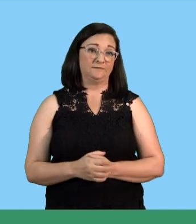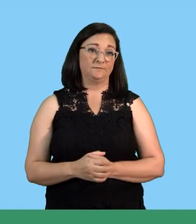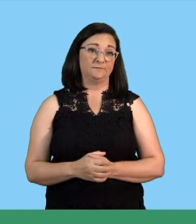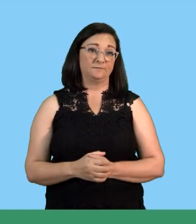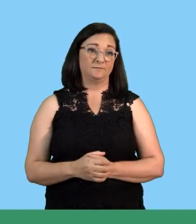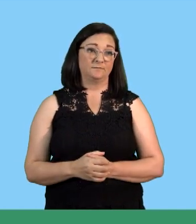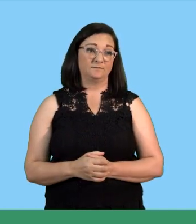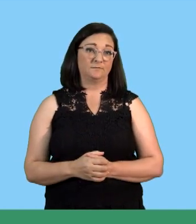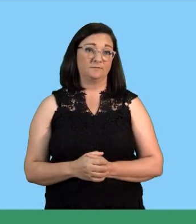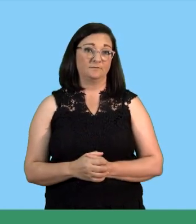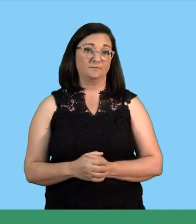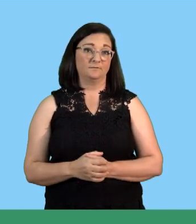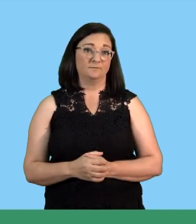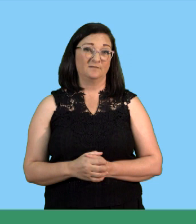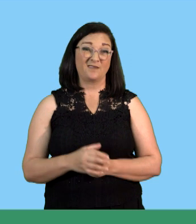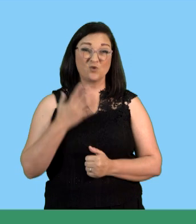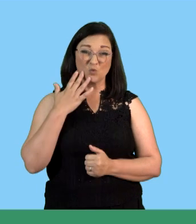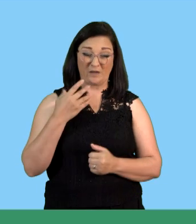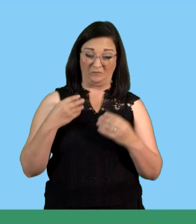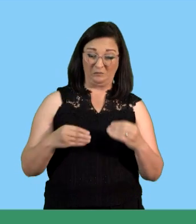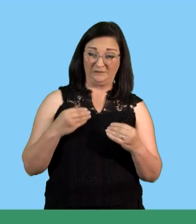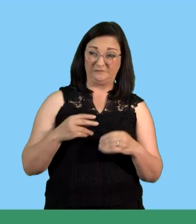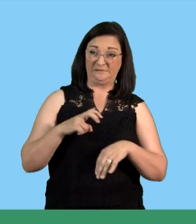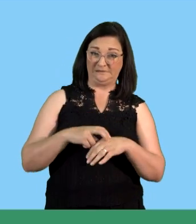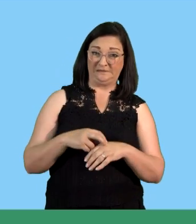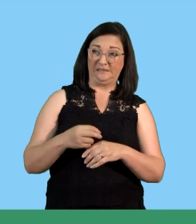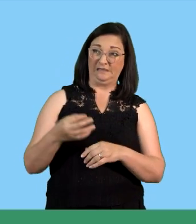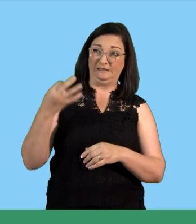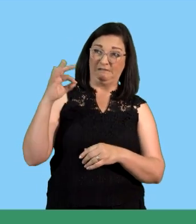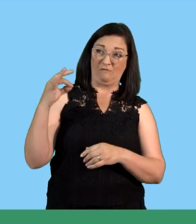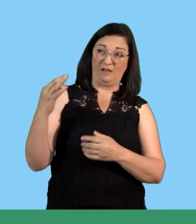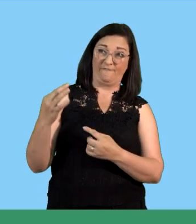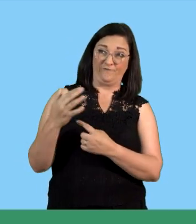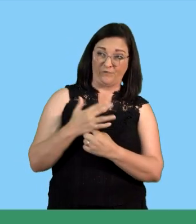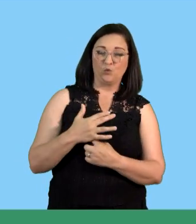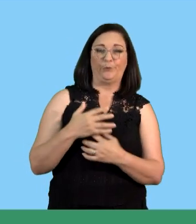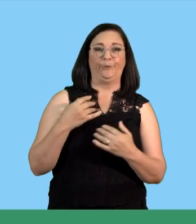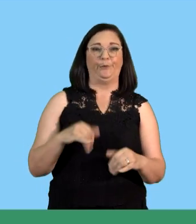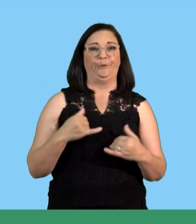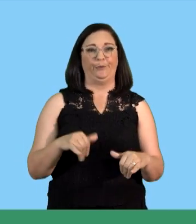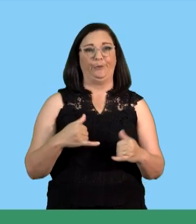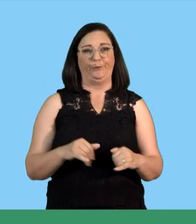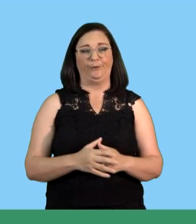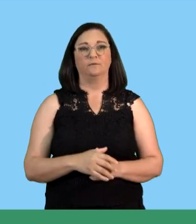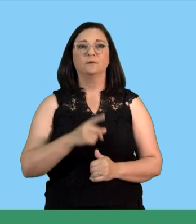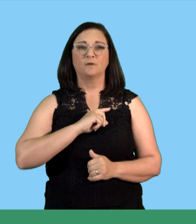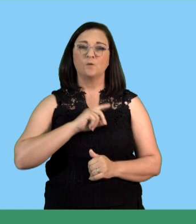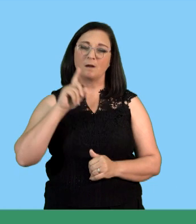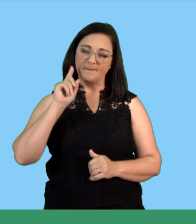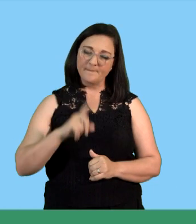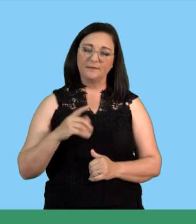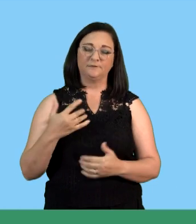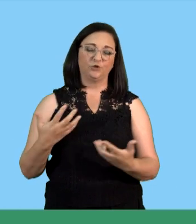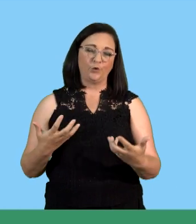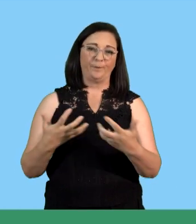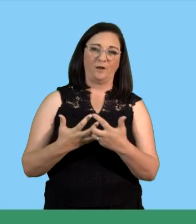onto the public if that is done on us as a business. So it's bad. So it's very important that we comply